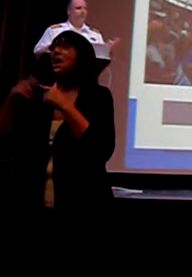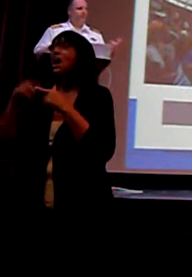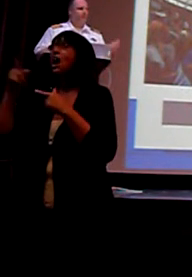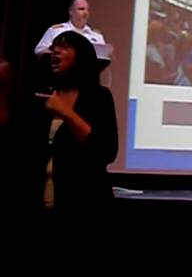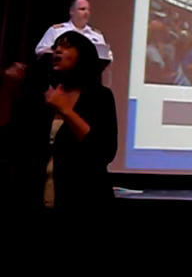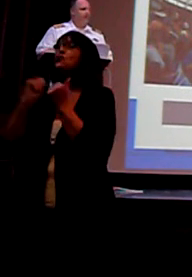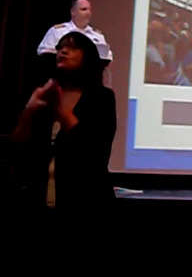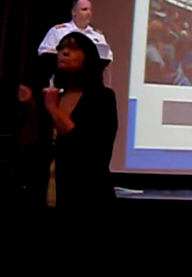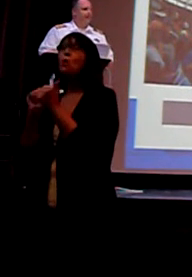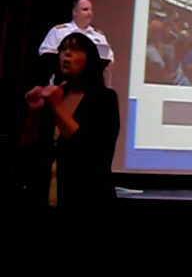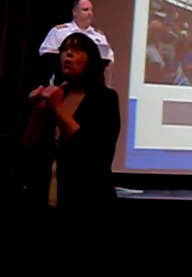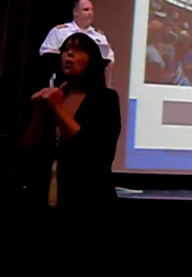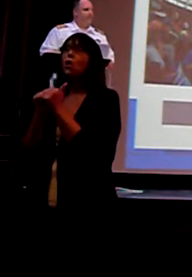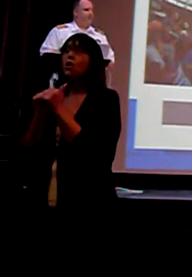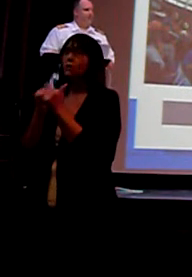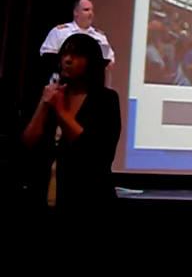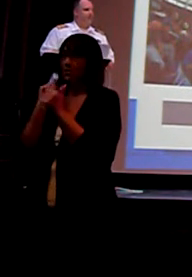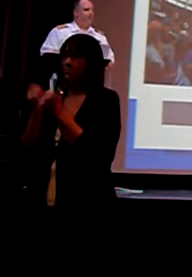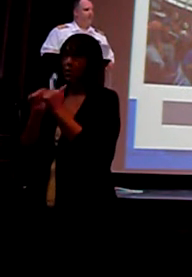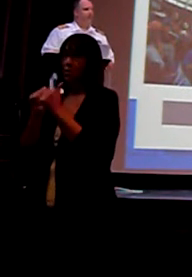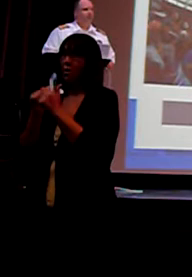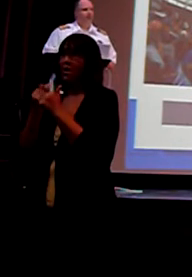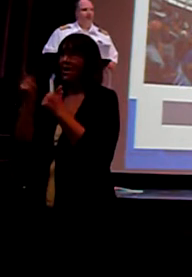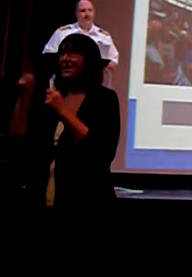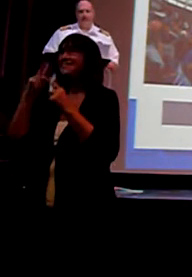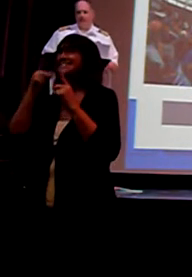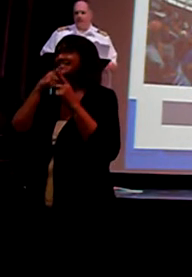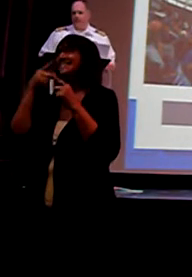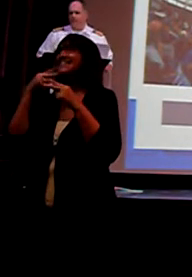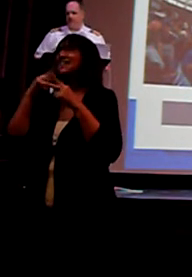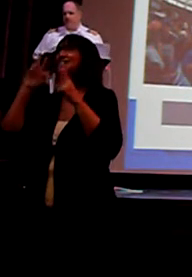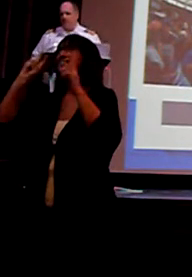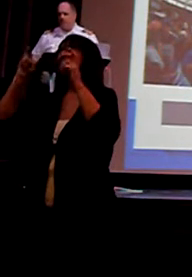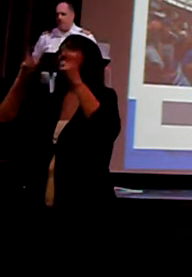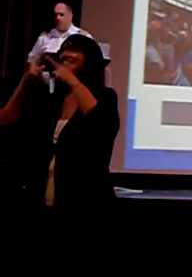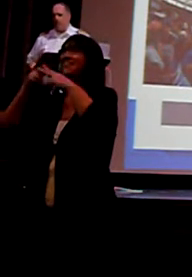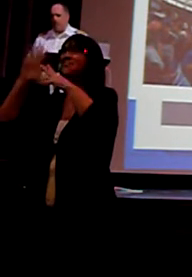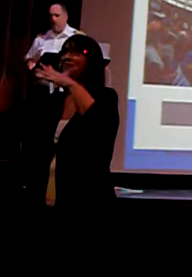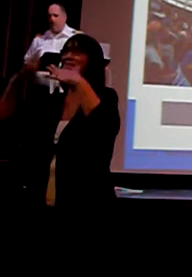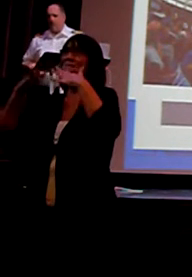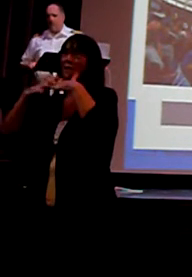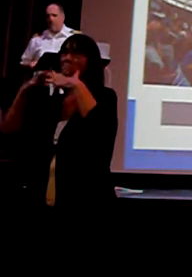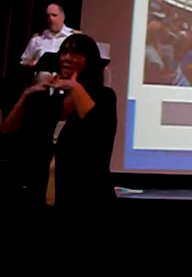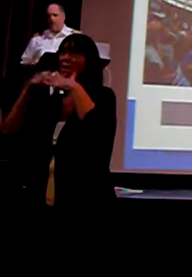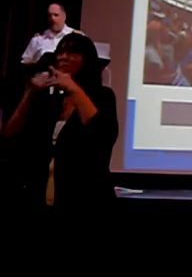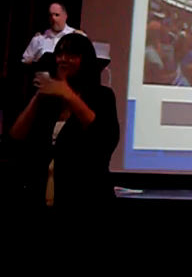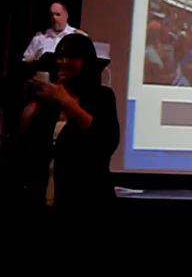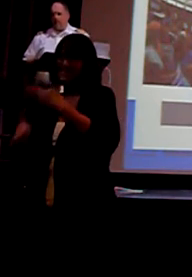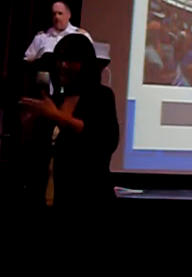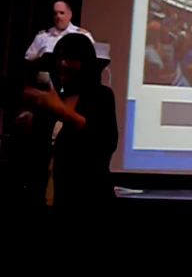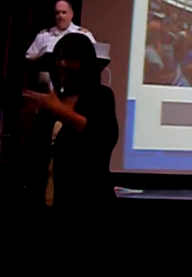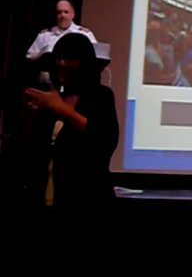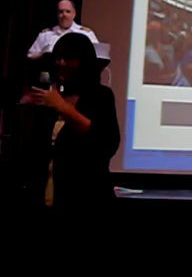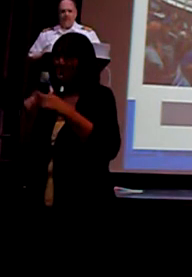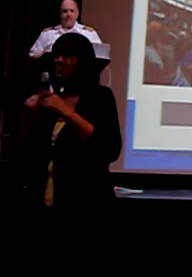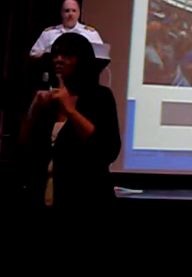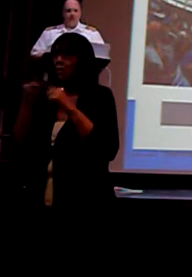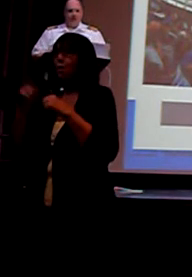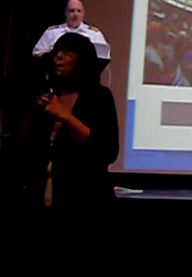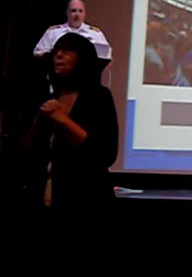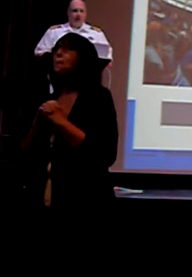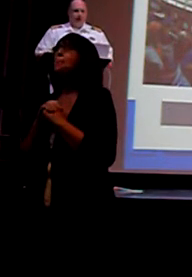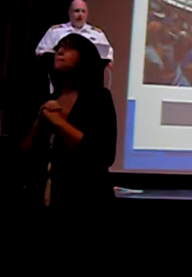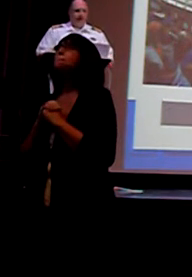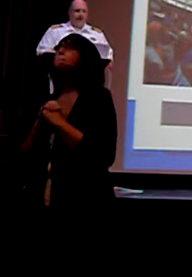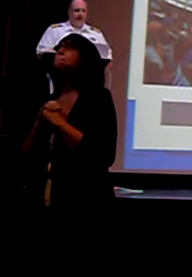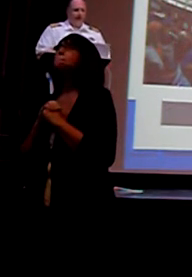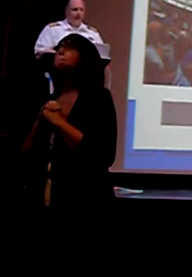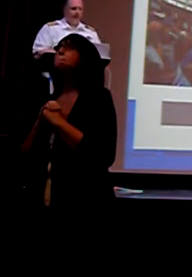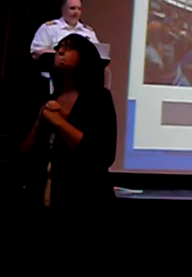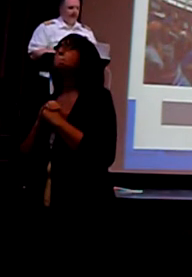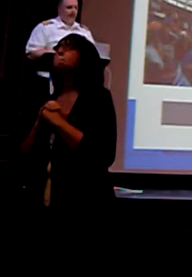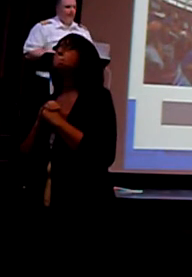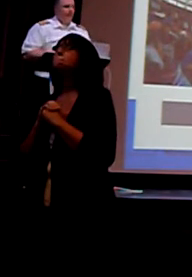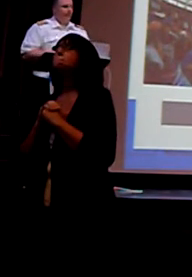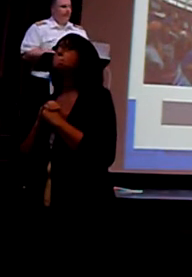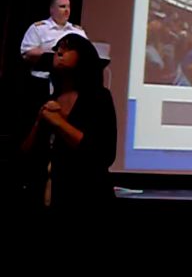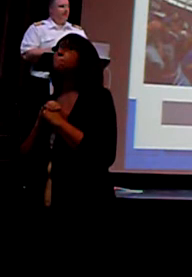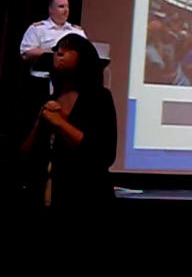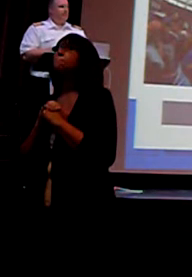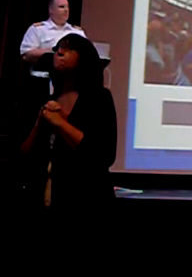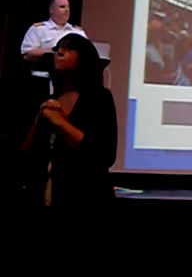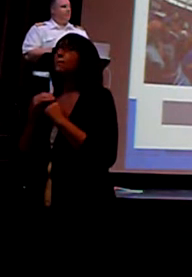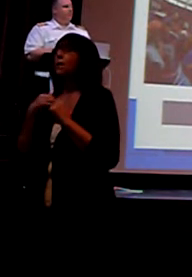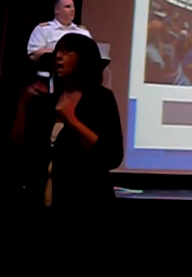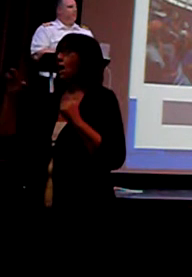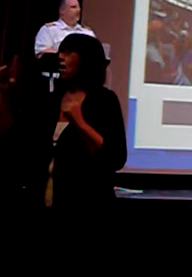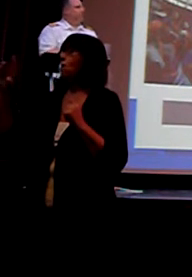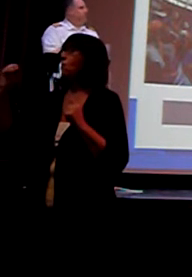is so big, especially the football in the places where we ended up. Then we have the